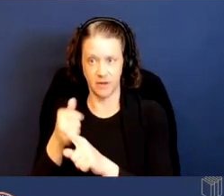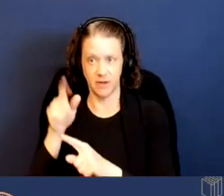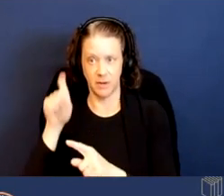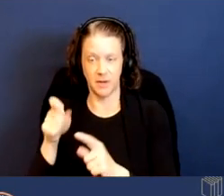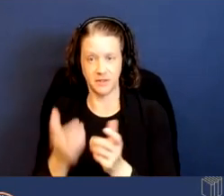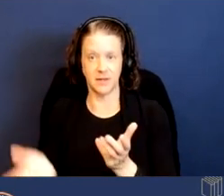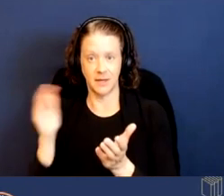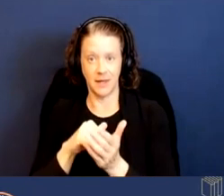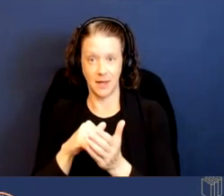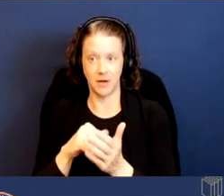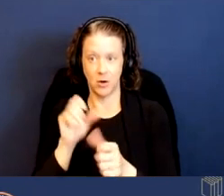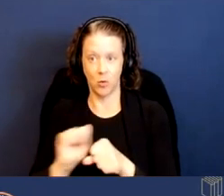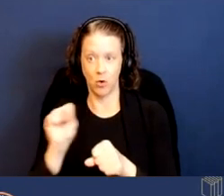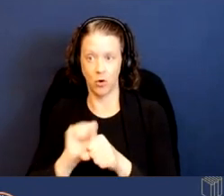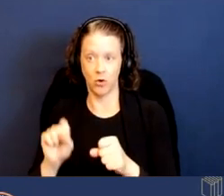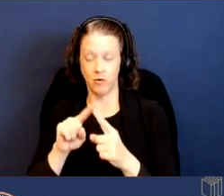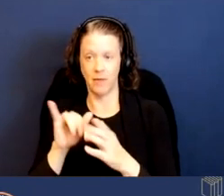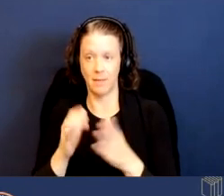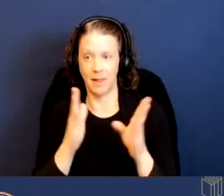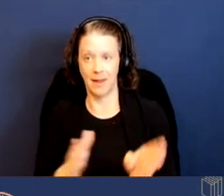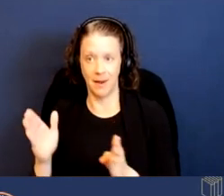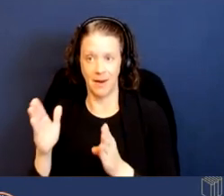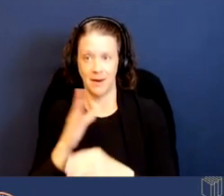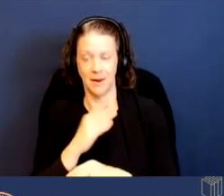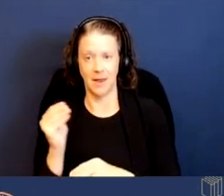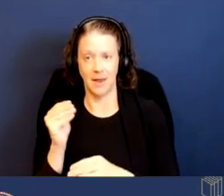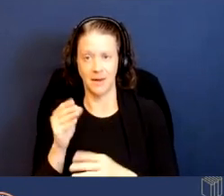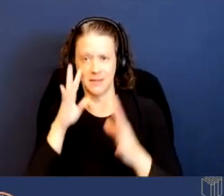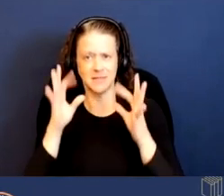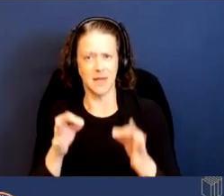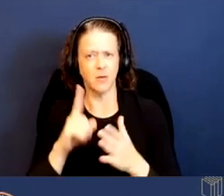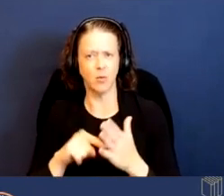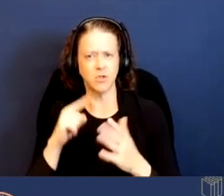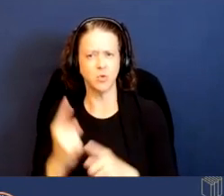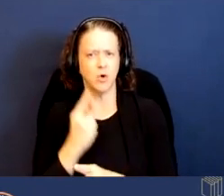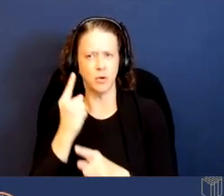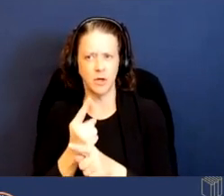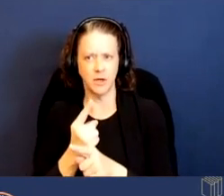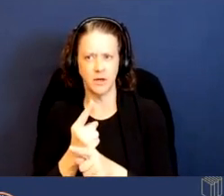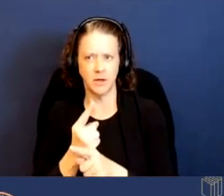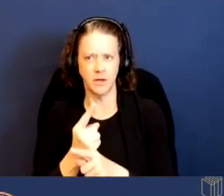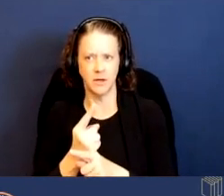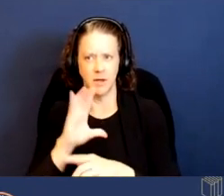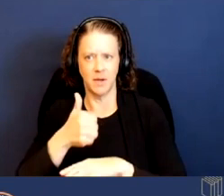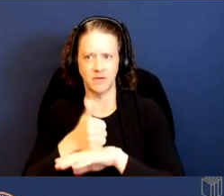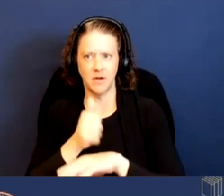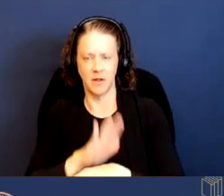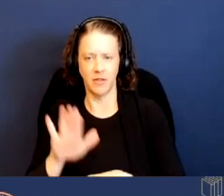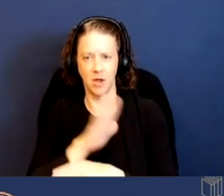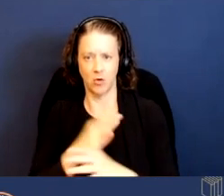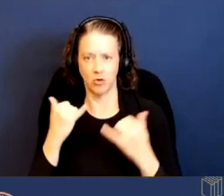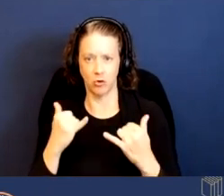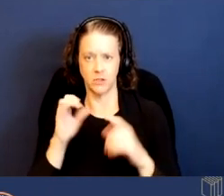work off of that plan, decide what's appropriate, given their current situation. But